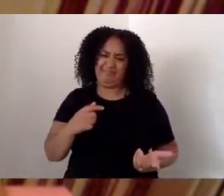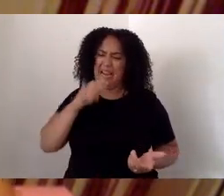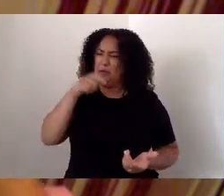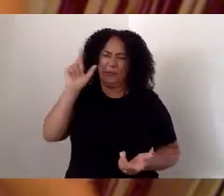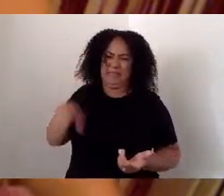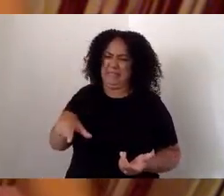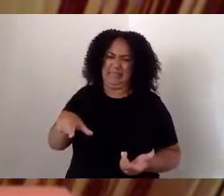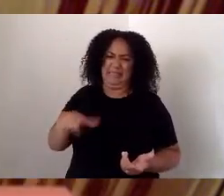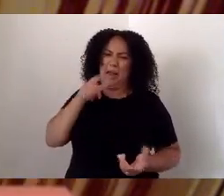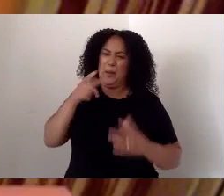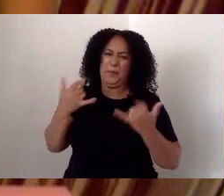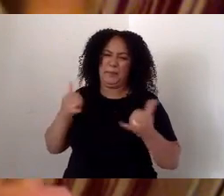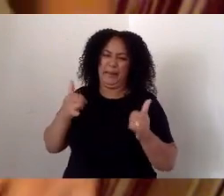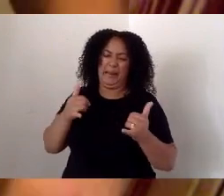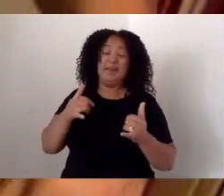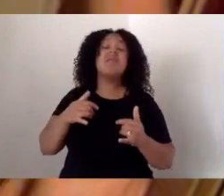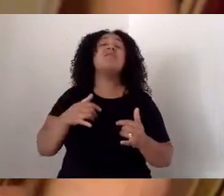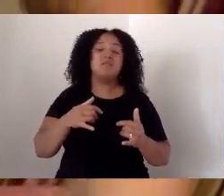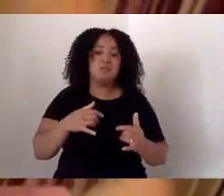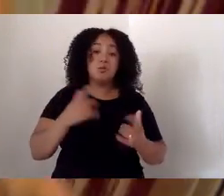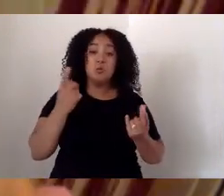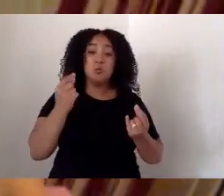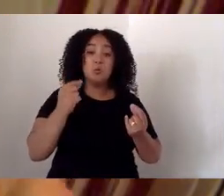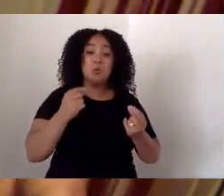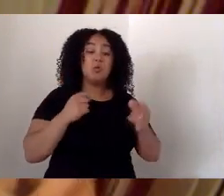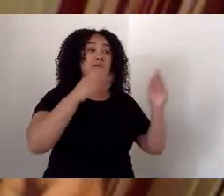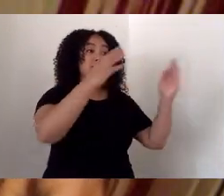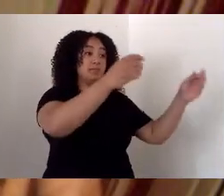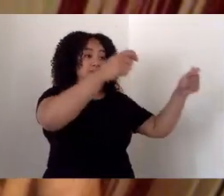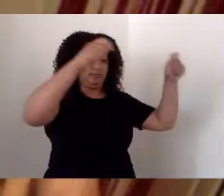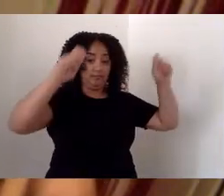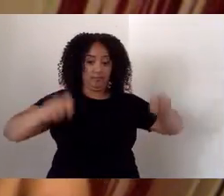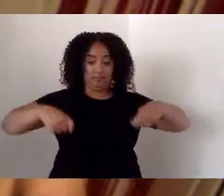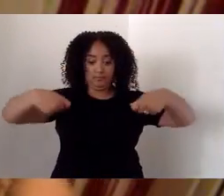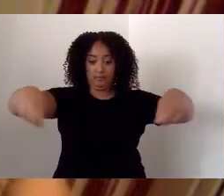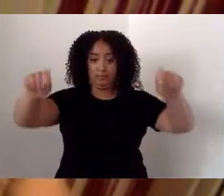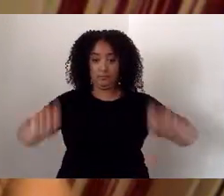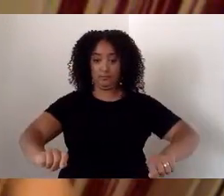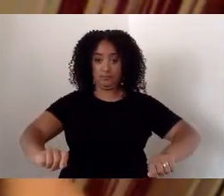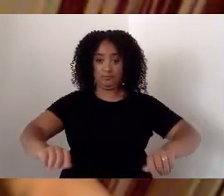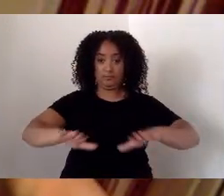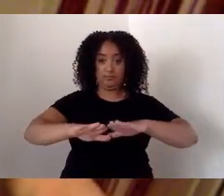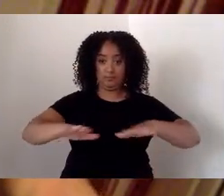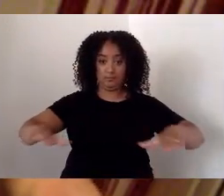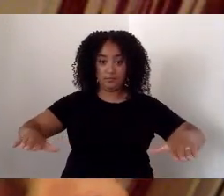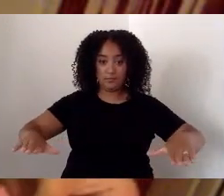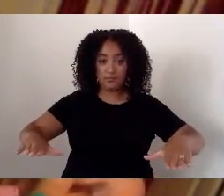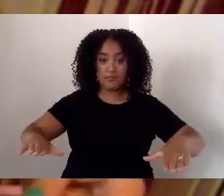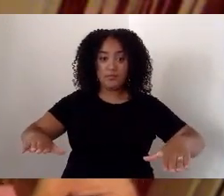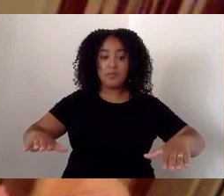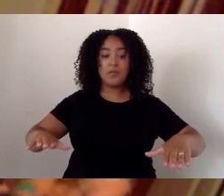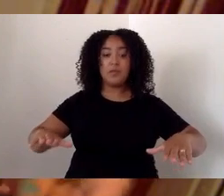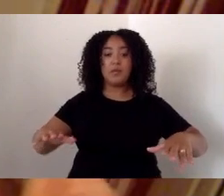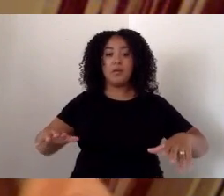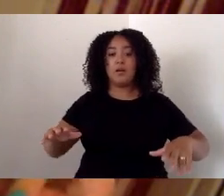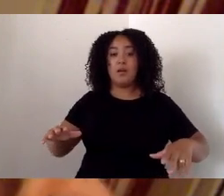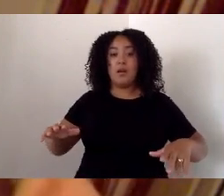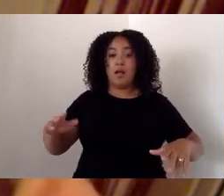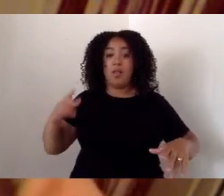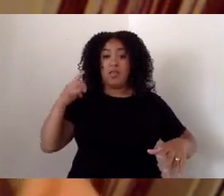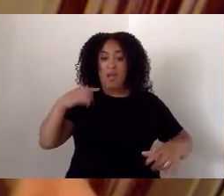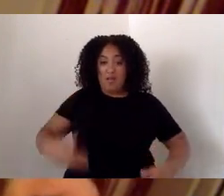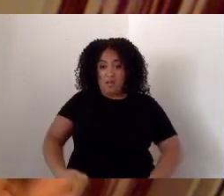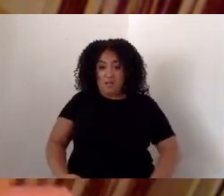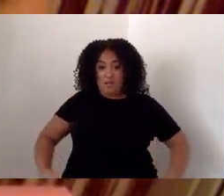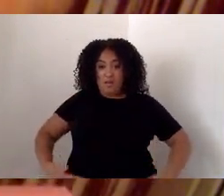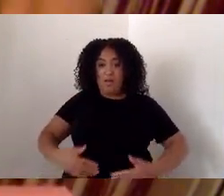is using the bottom side of our shirt. So the part that rests around your belt or your waist, it should be the largest